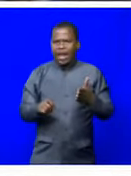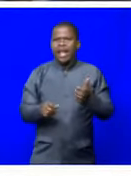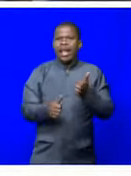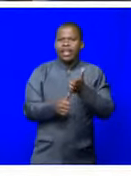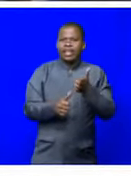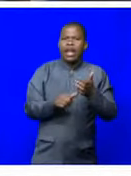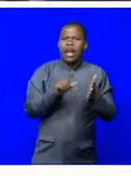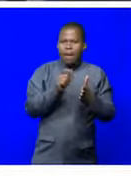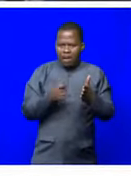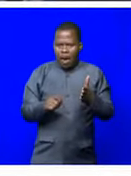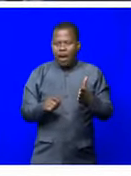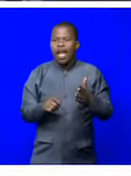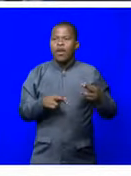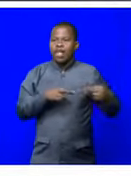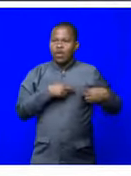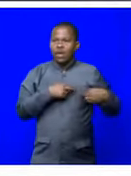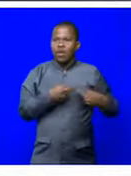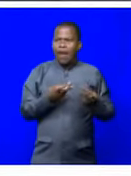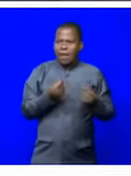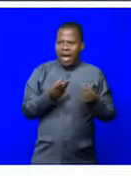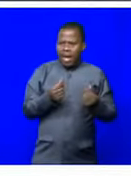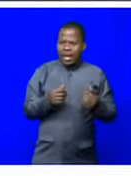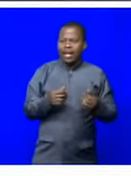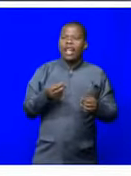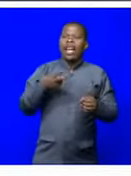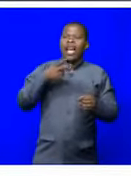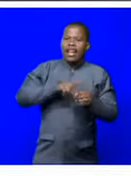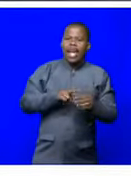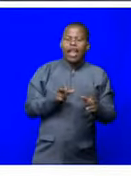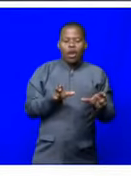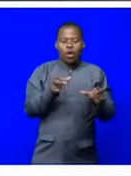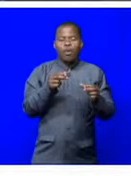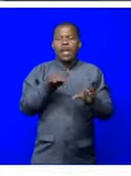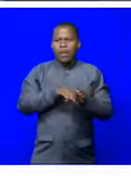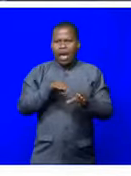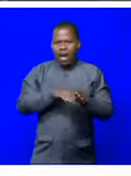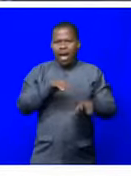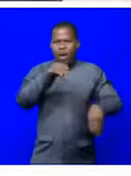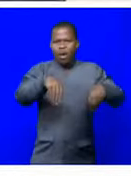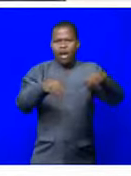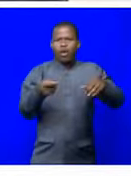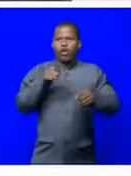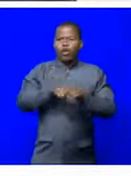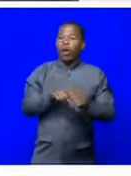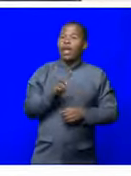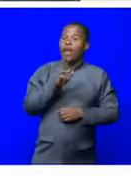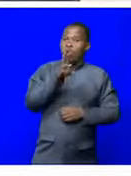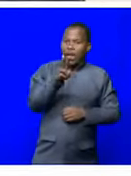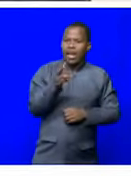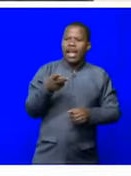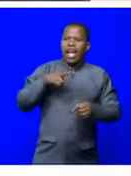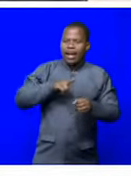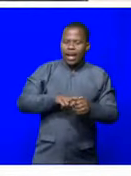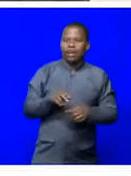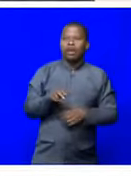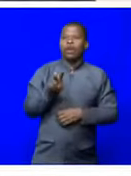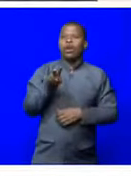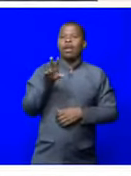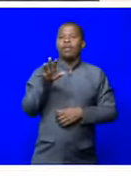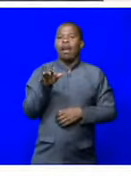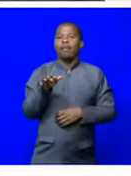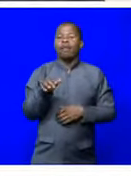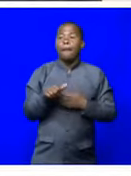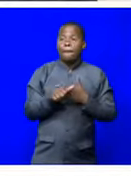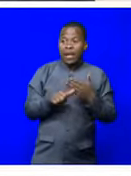lamabhalane lobuka timali talenhlangano kanye nelilunga lelikomiti lalenhlangano. Lolu khetho lwalenhlangano lutawubanjwa mhla ka 25